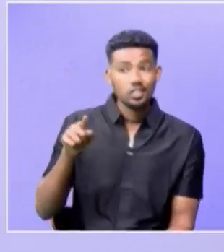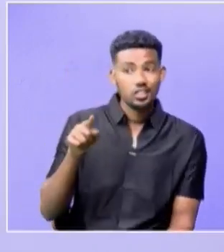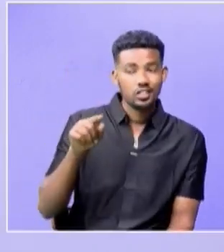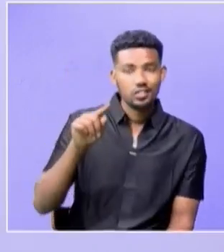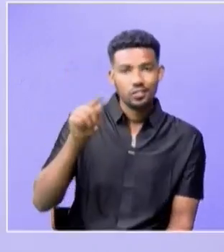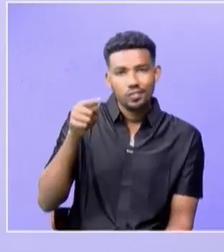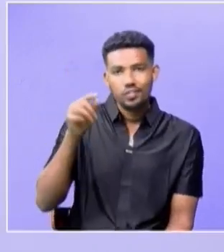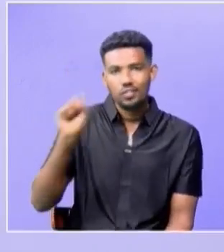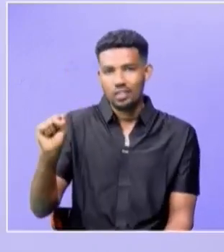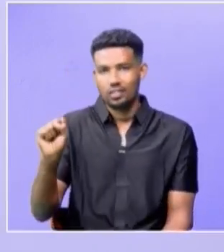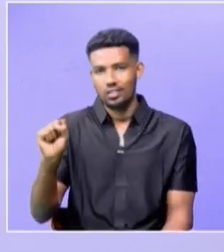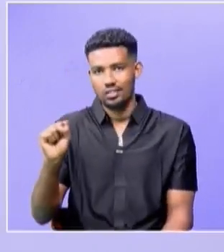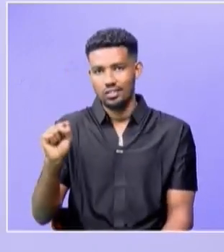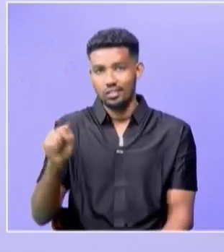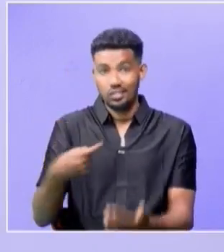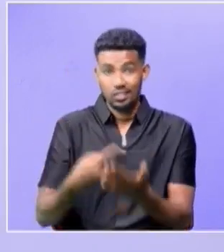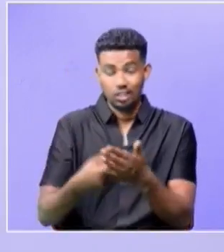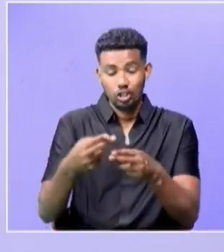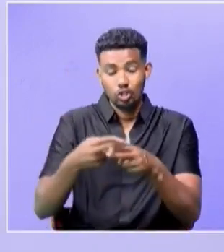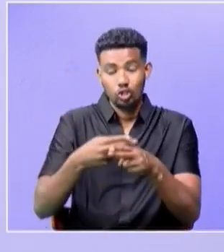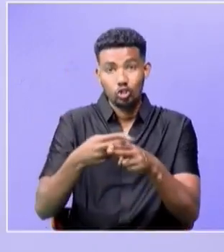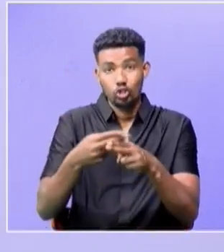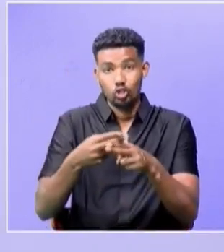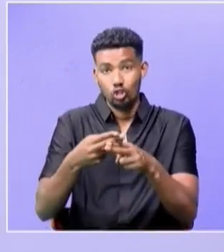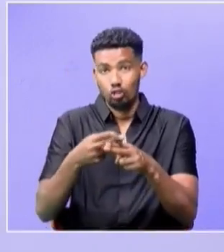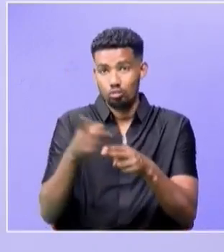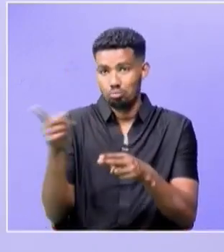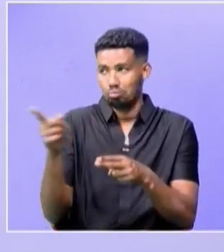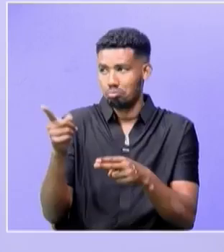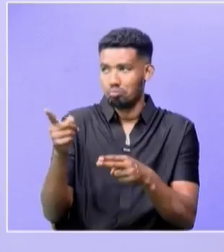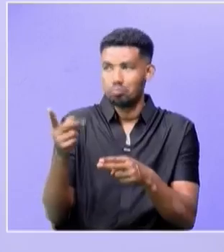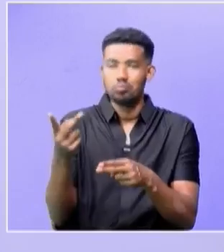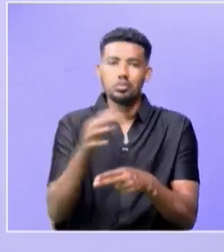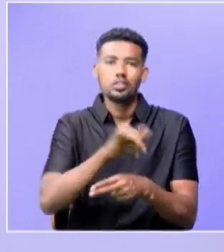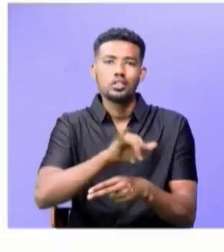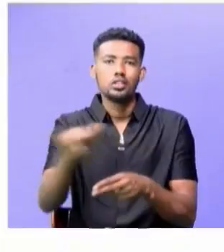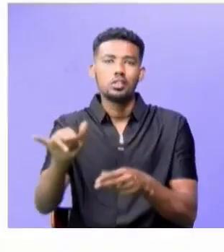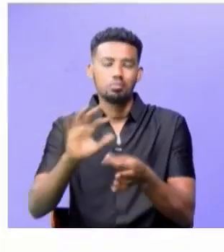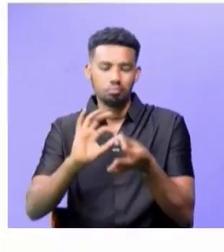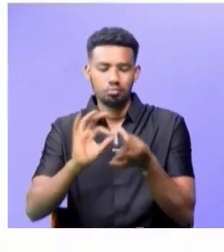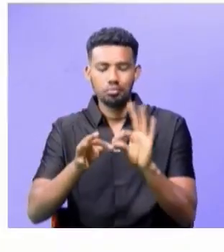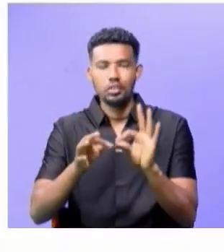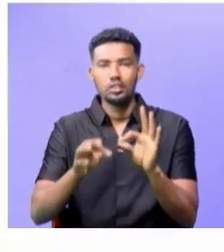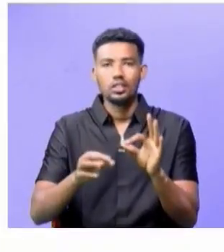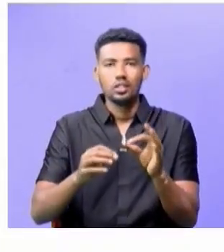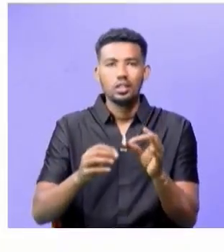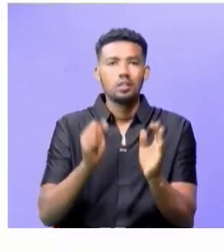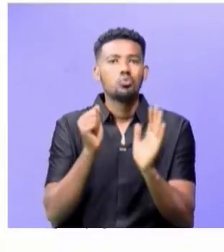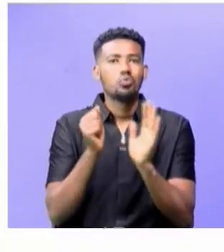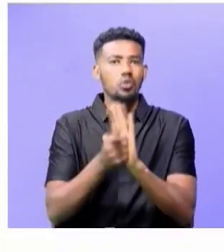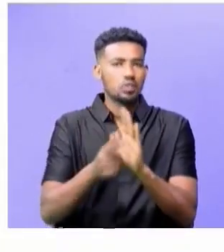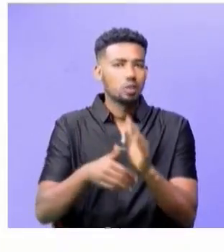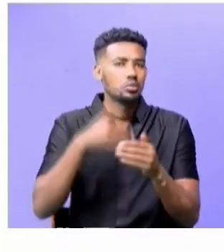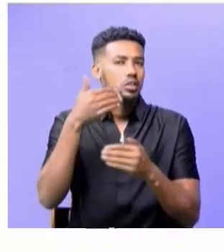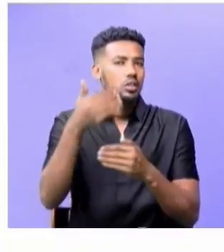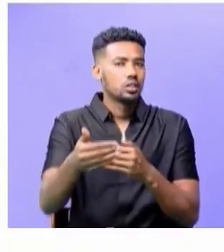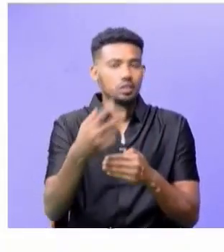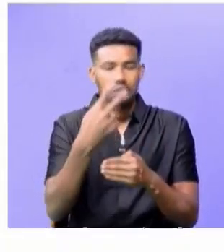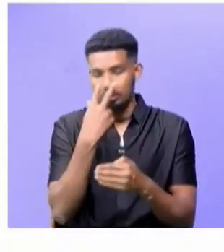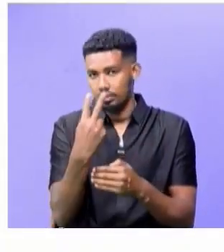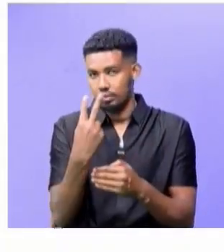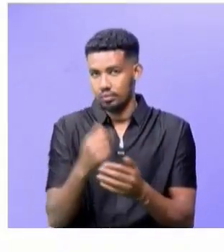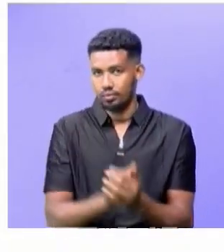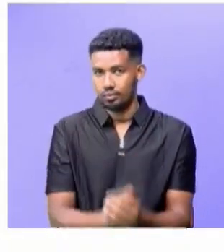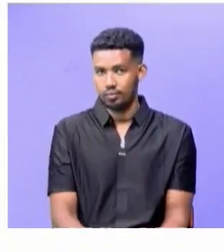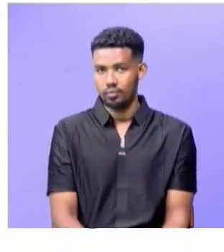short form of she is. Here is. Let us use next one. Do